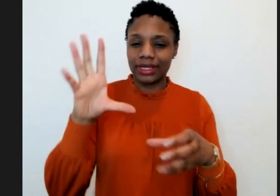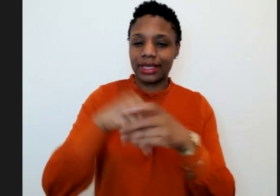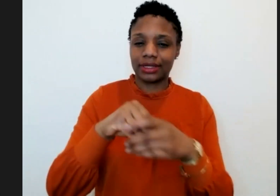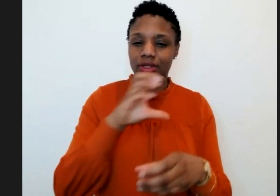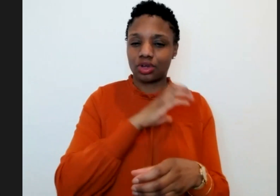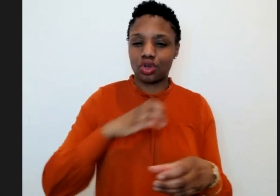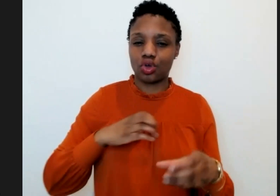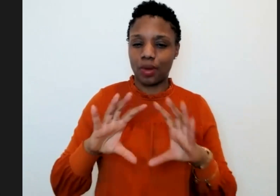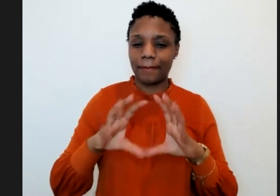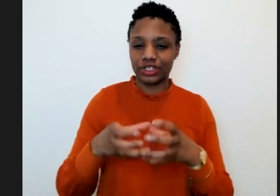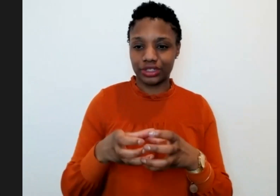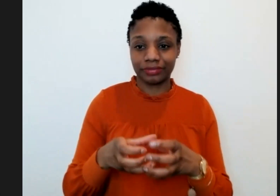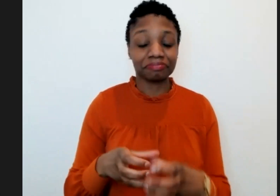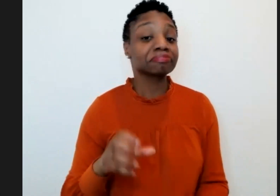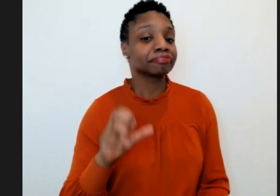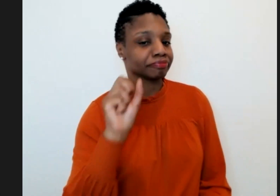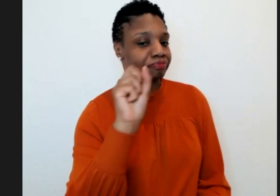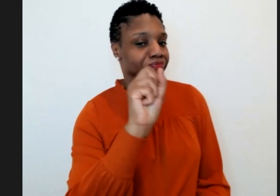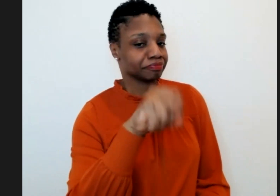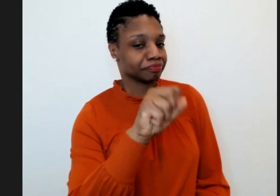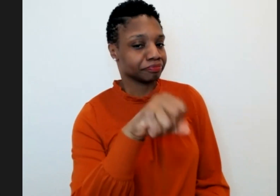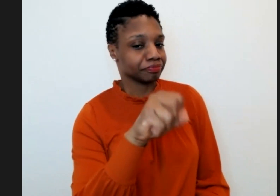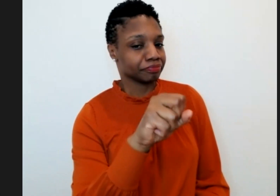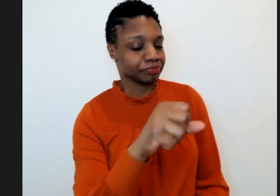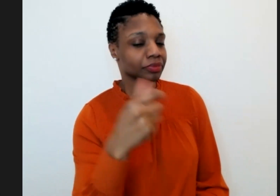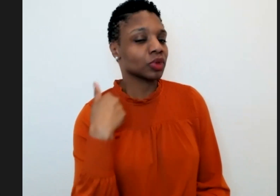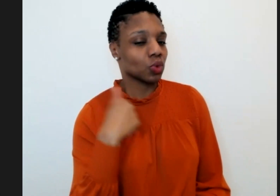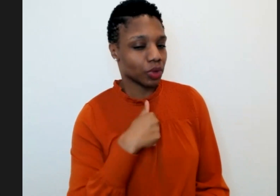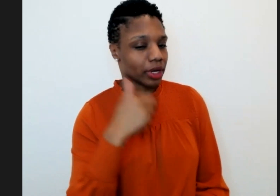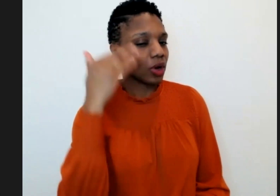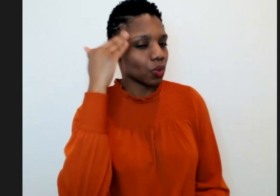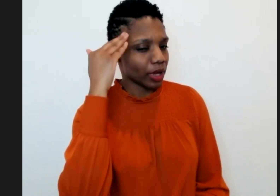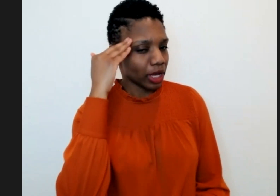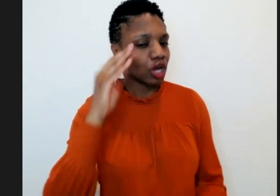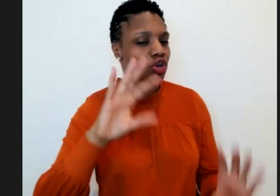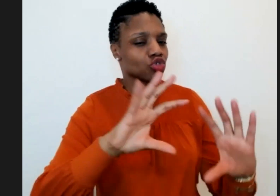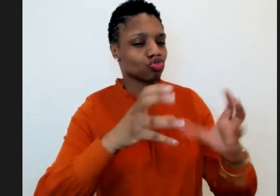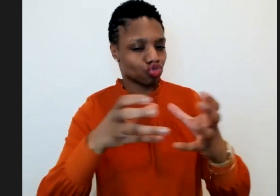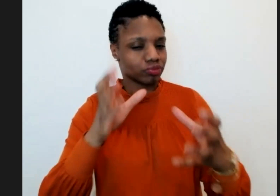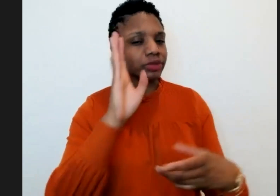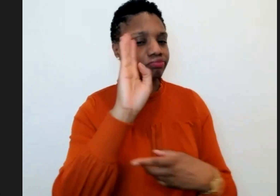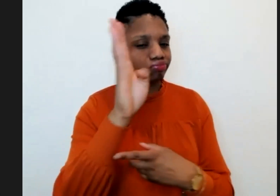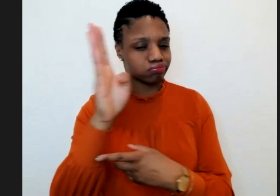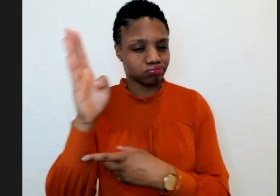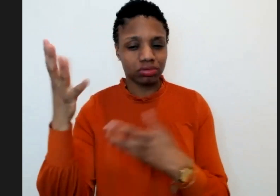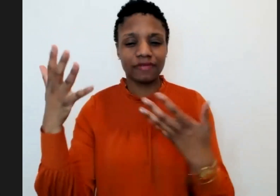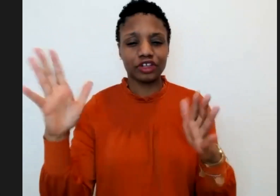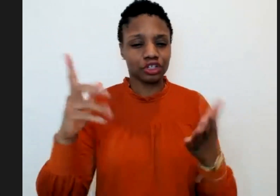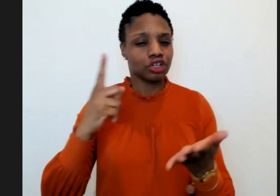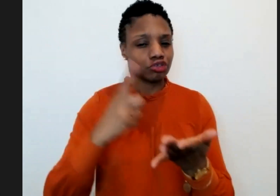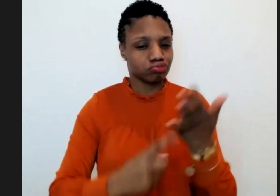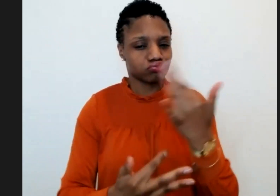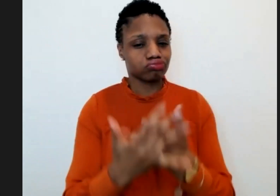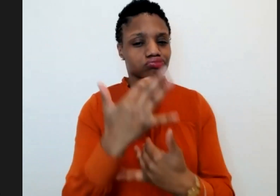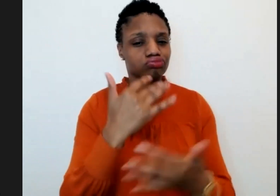very aware of that report. That the groups presented on that, and there was a number of discussions about it. And I do also